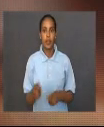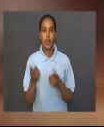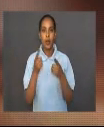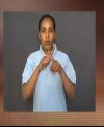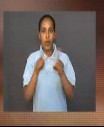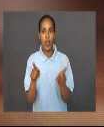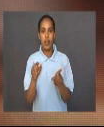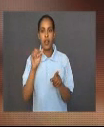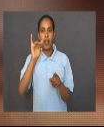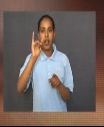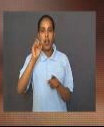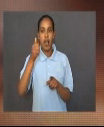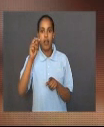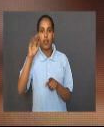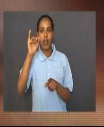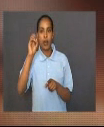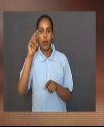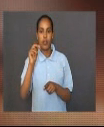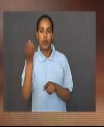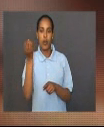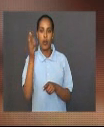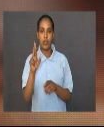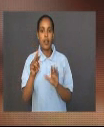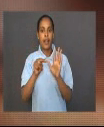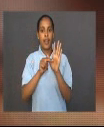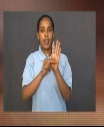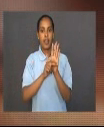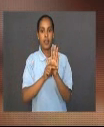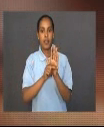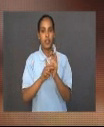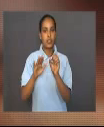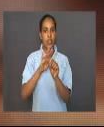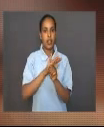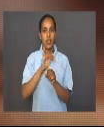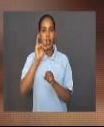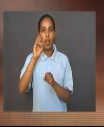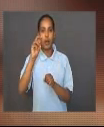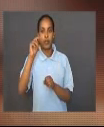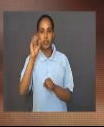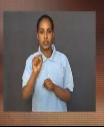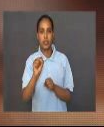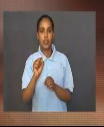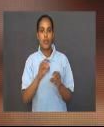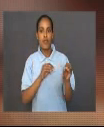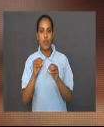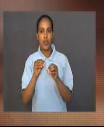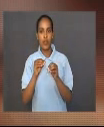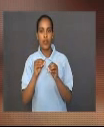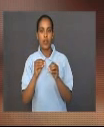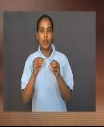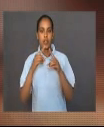while the anions, or negatively charged ions, move in